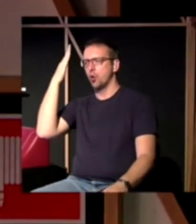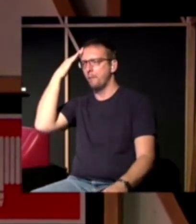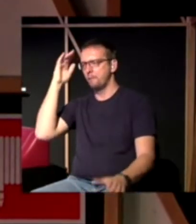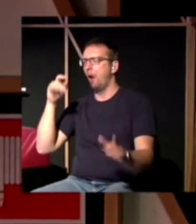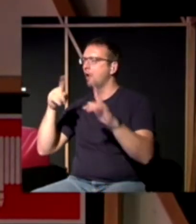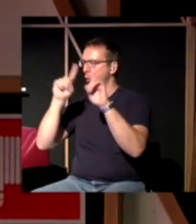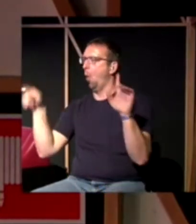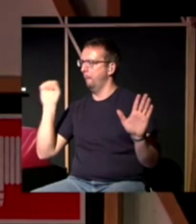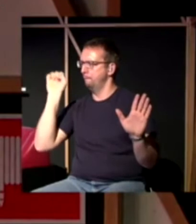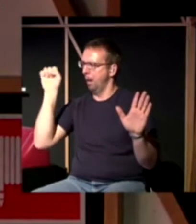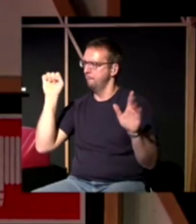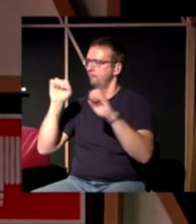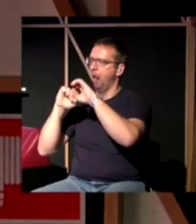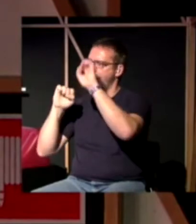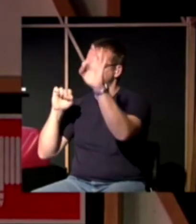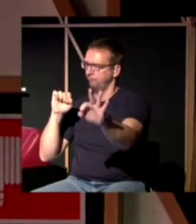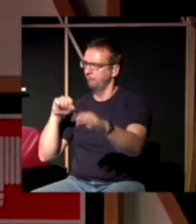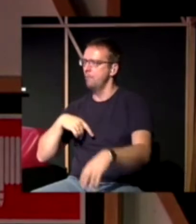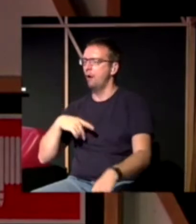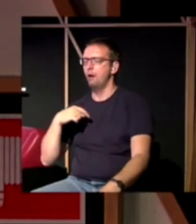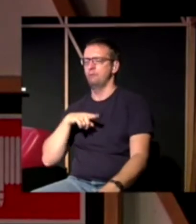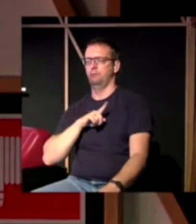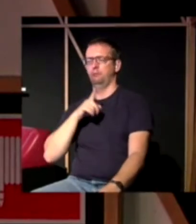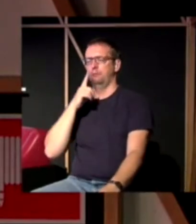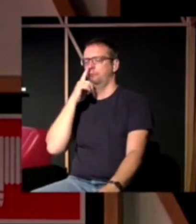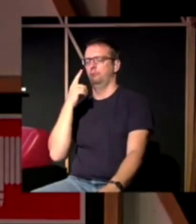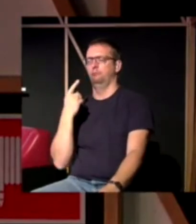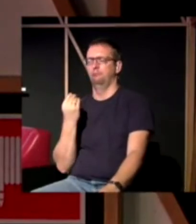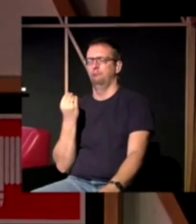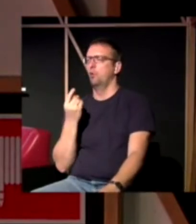him back in the England team. The next thing the commentator said was, goal kick.